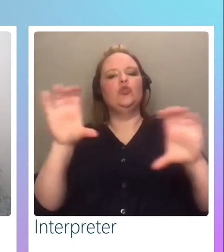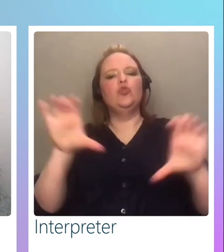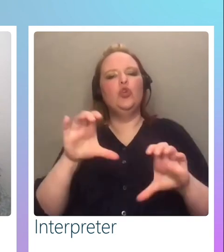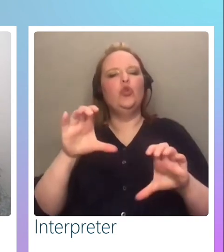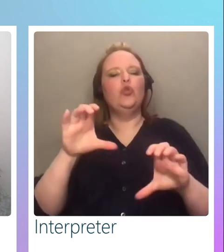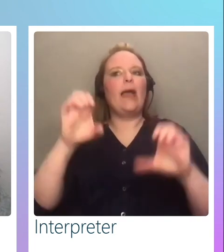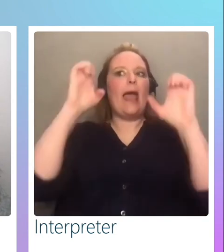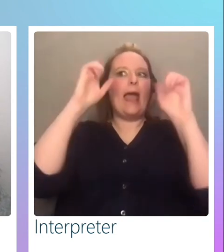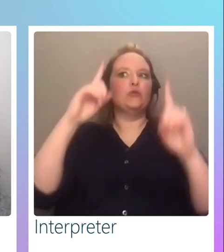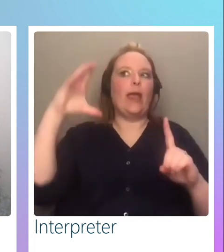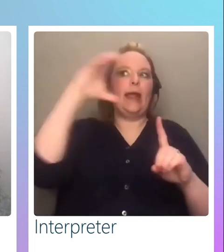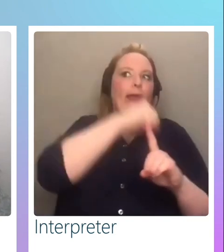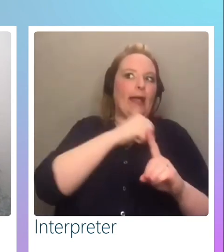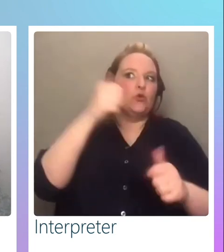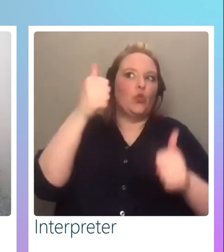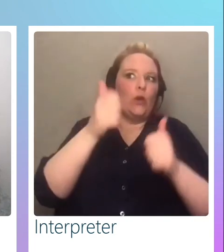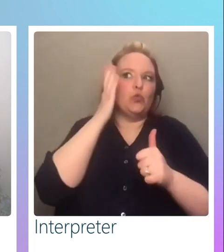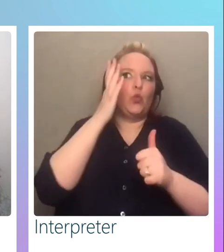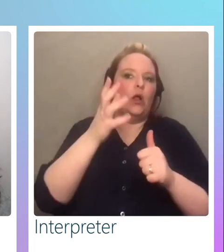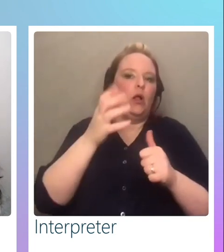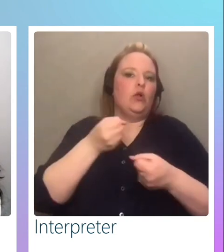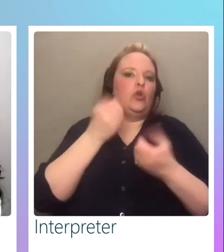what might cause discomfort.